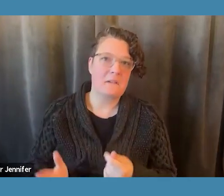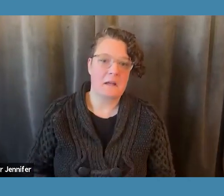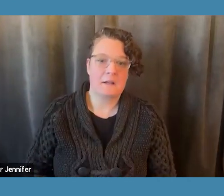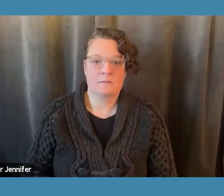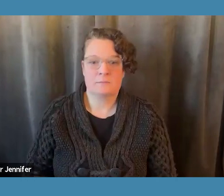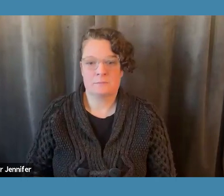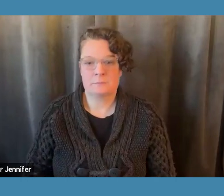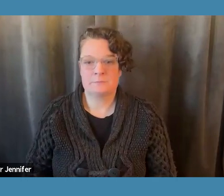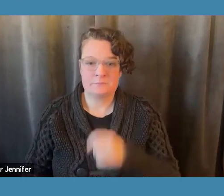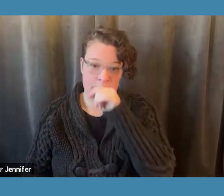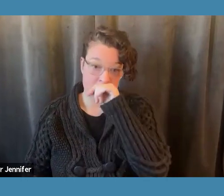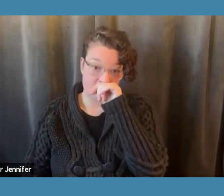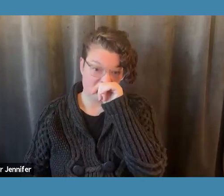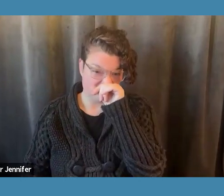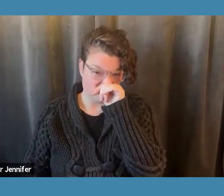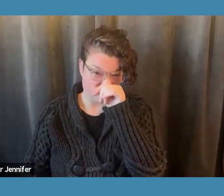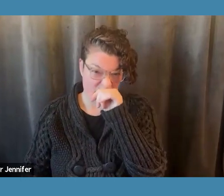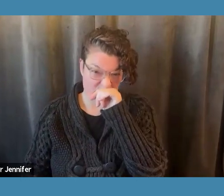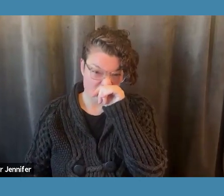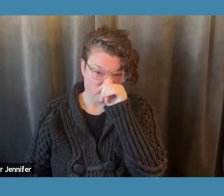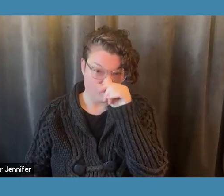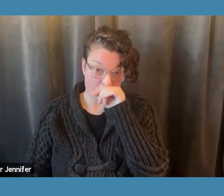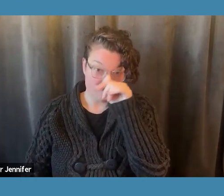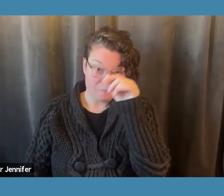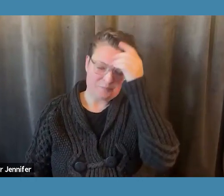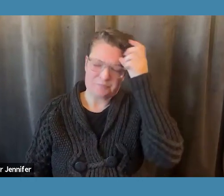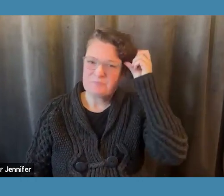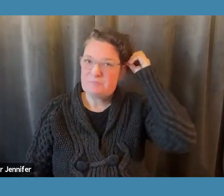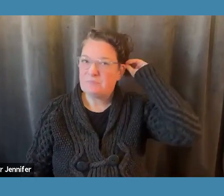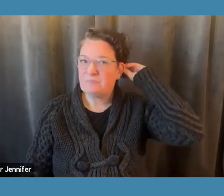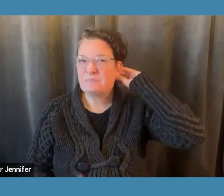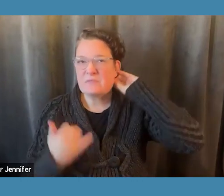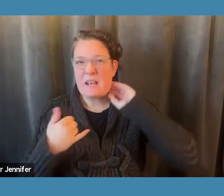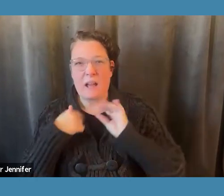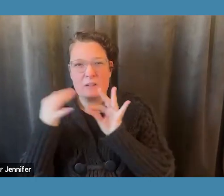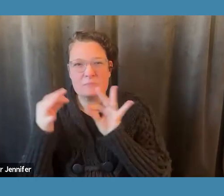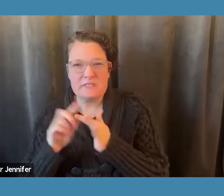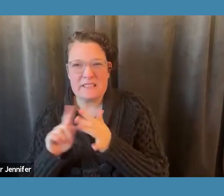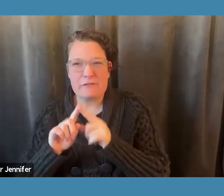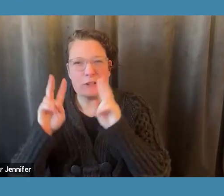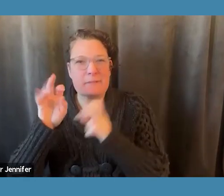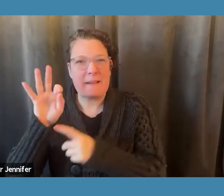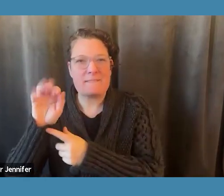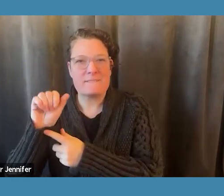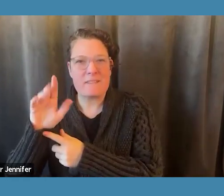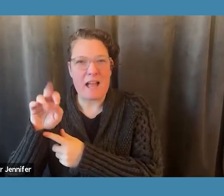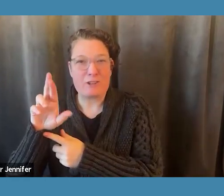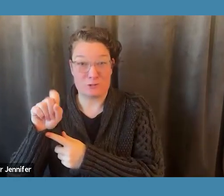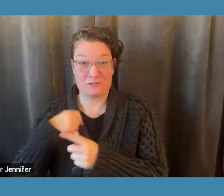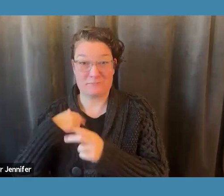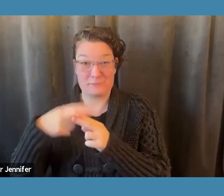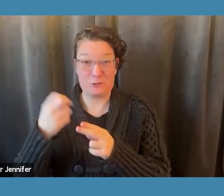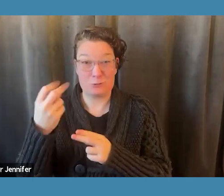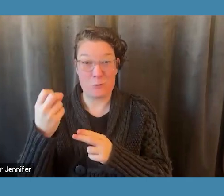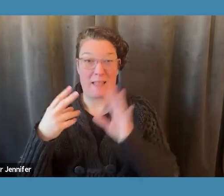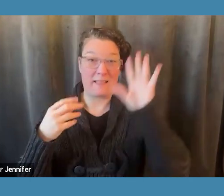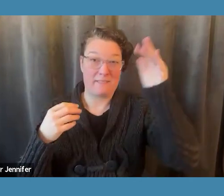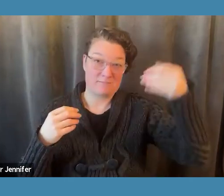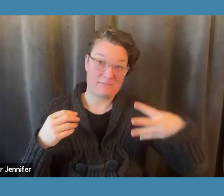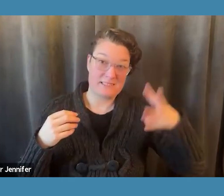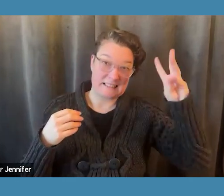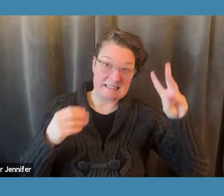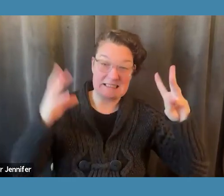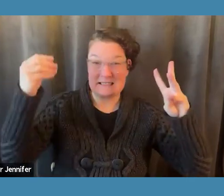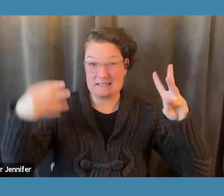Okay. And so now we're going to go through those factors. These are the 12 factors I was discussing where you have to have at least